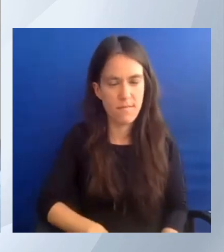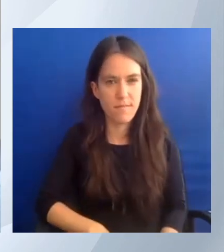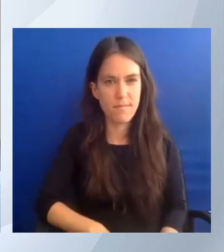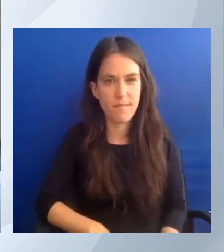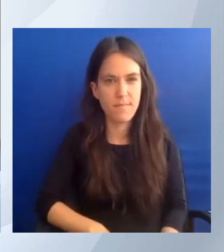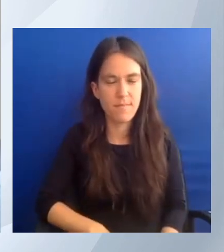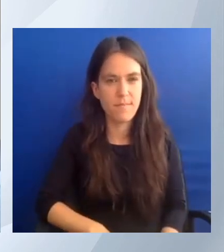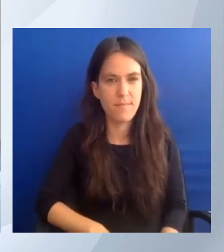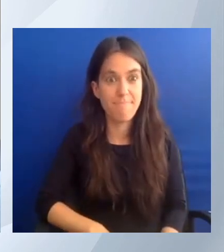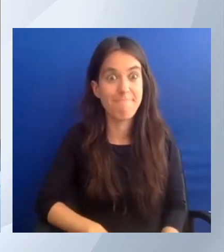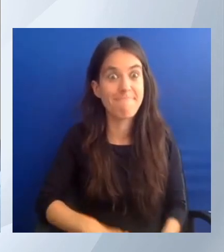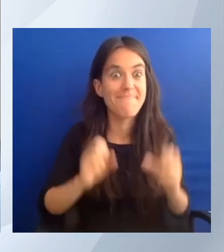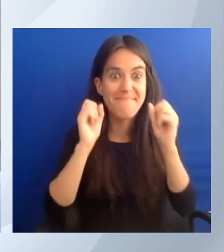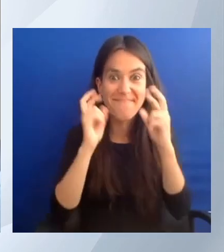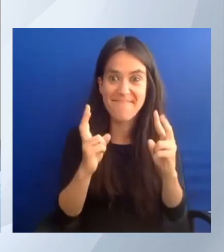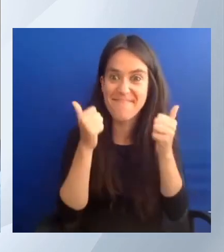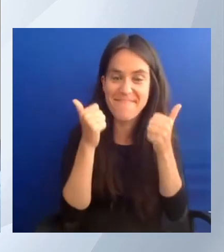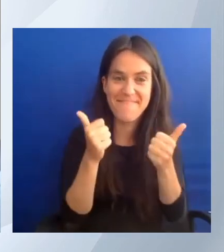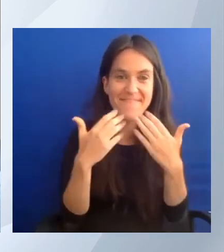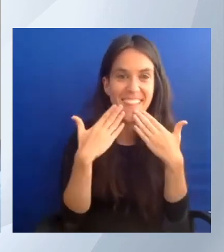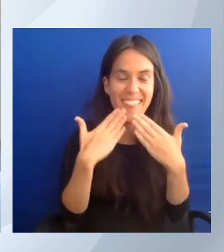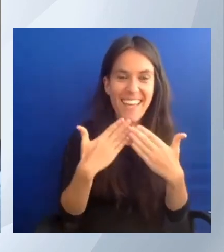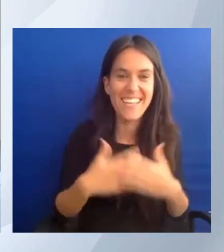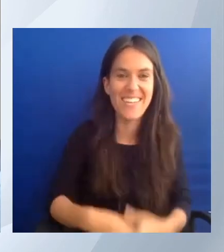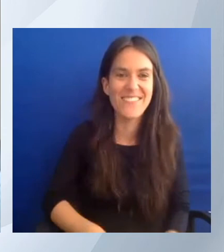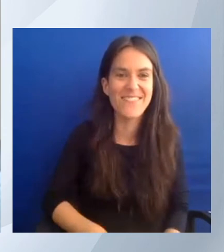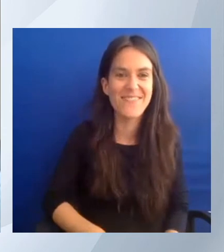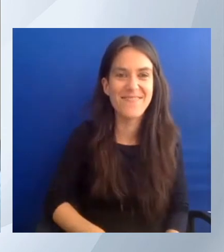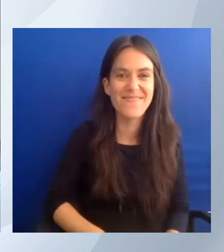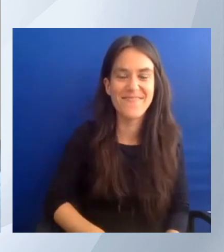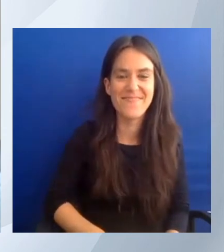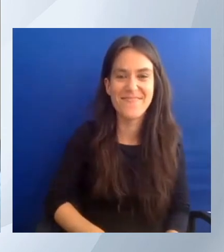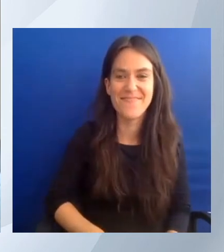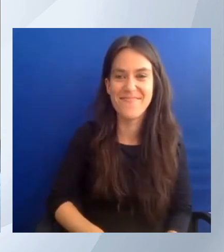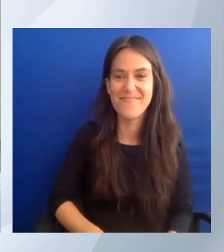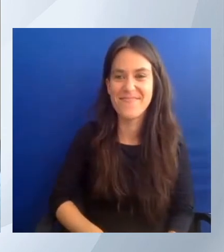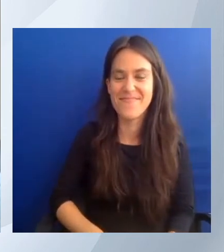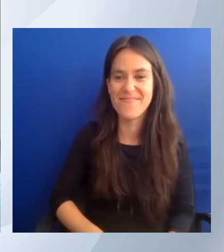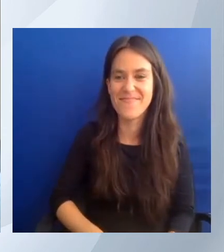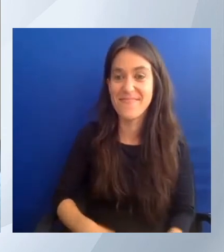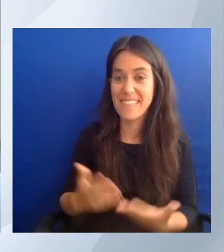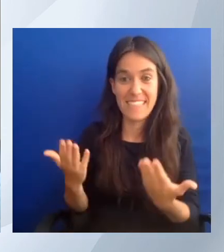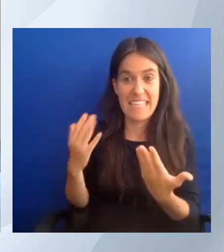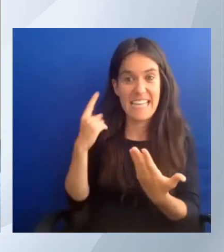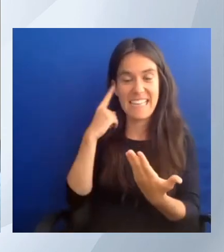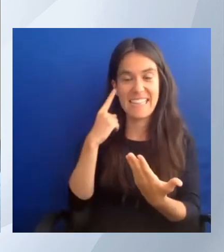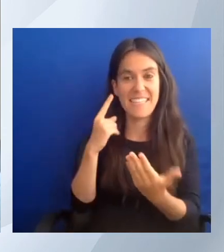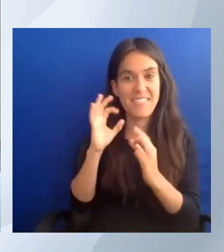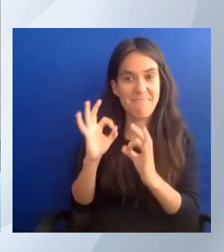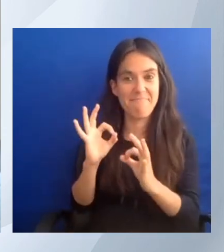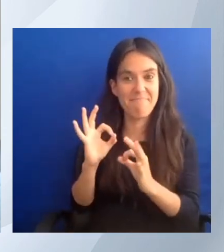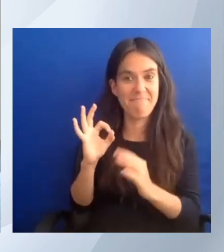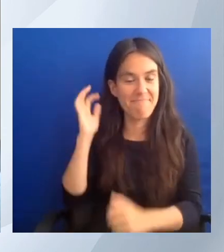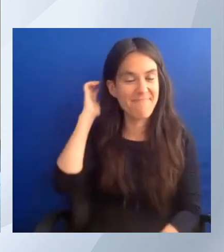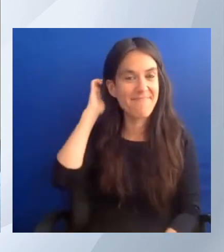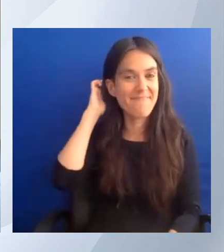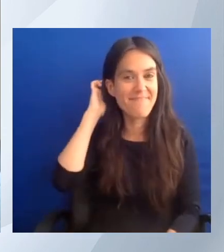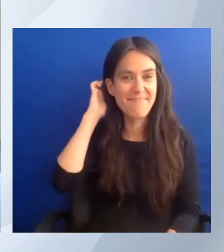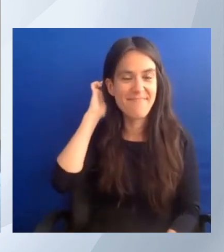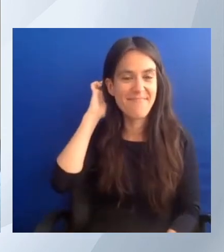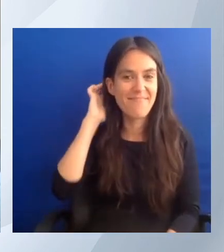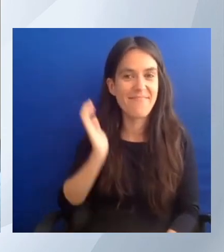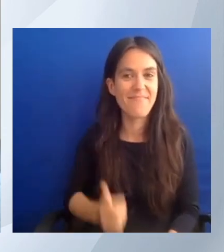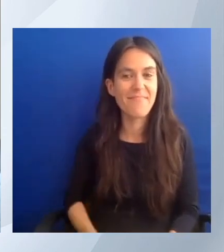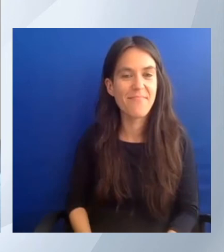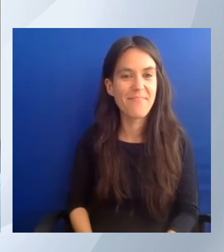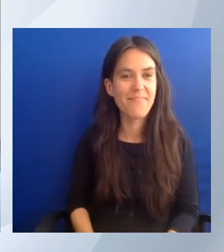Yeah, okay, thank you. That explains it very well. And well, obviously it's